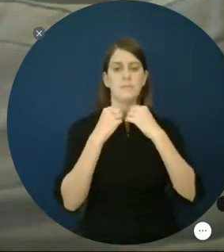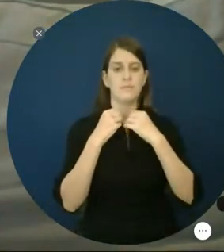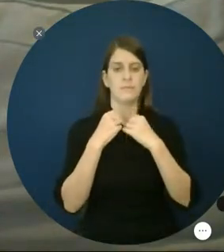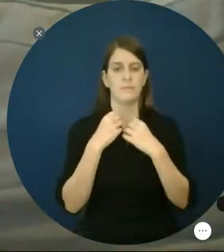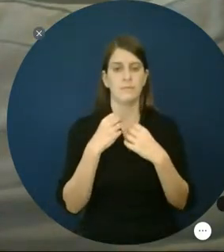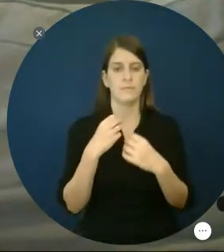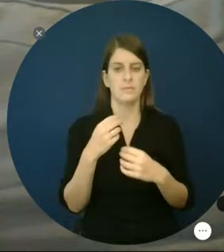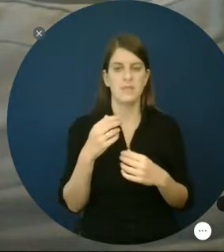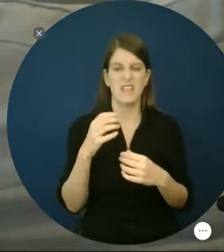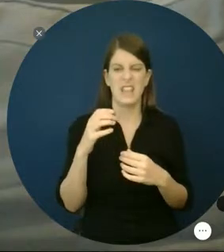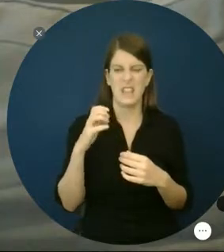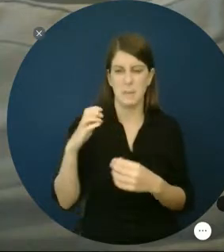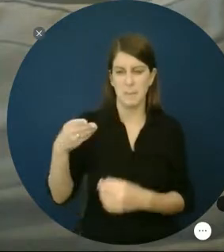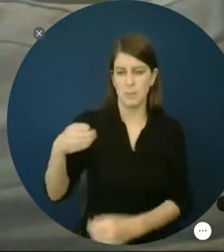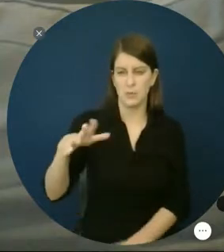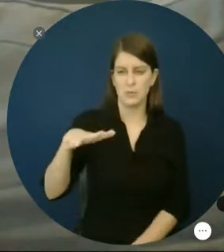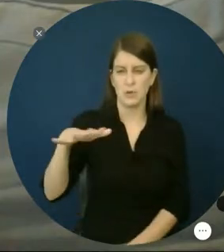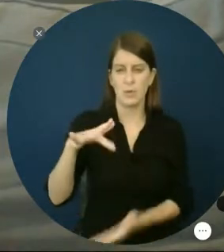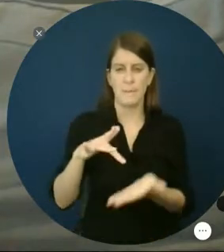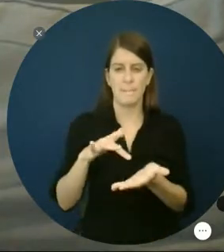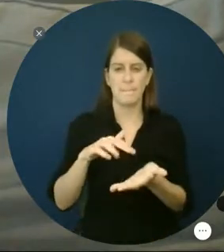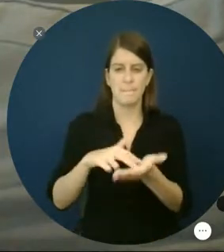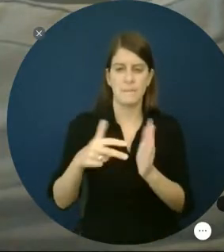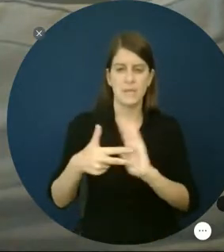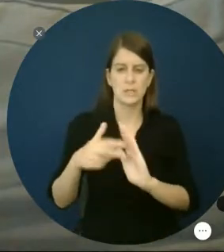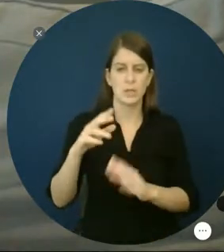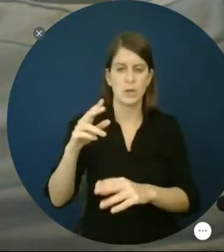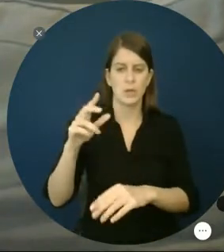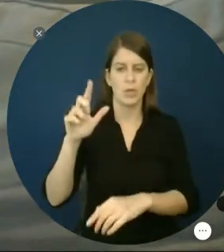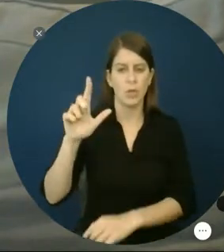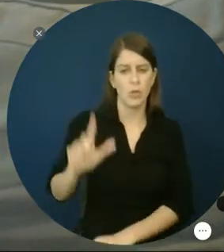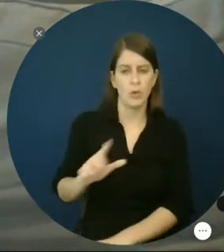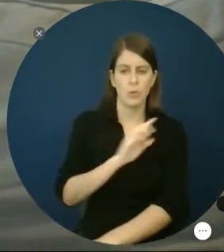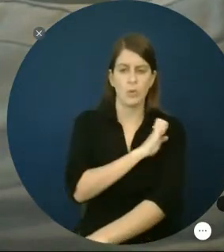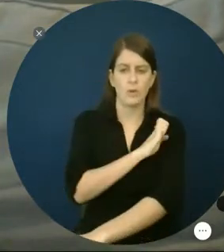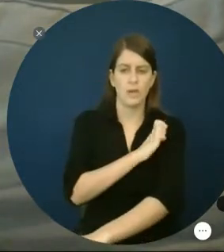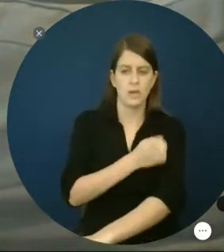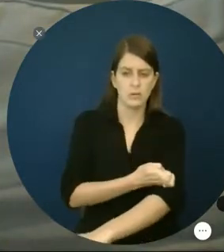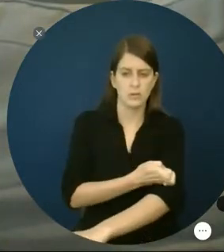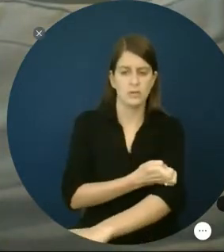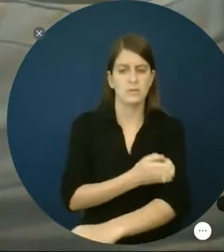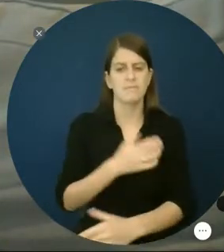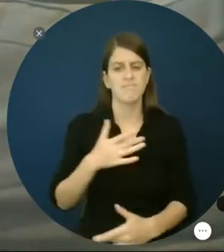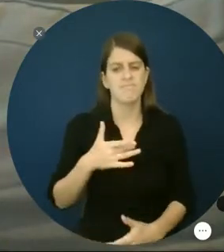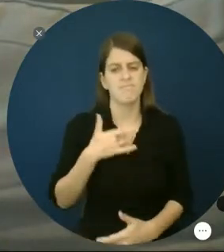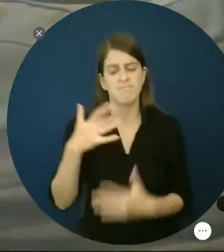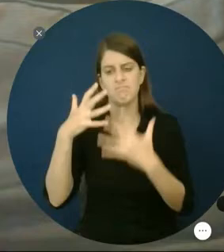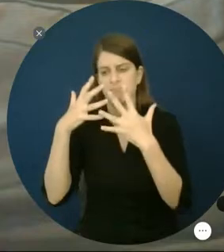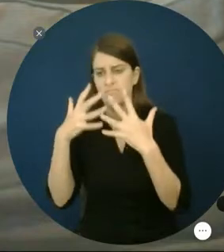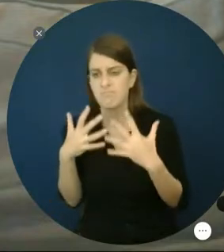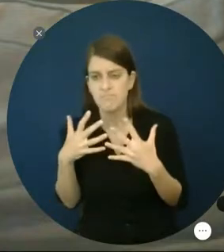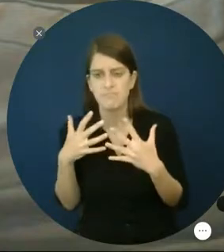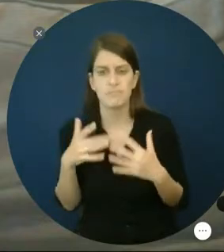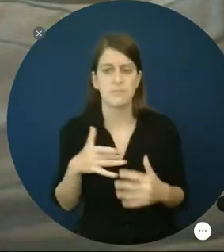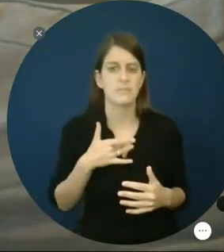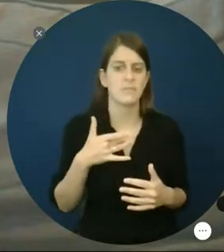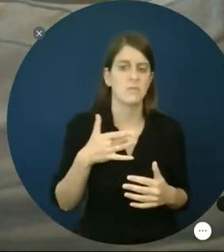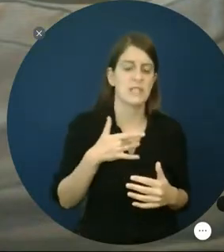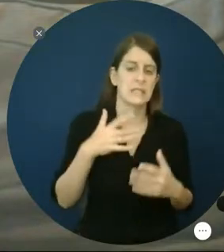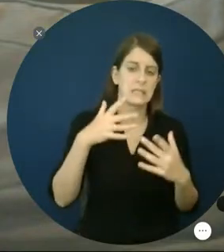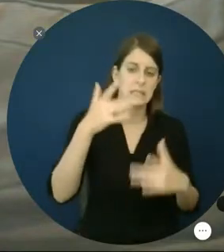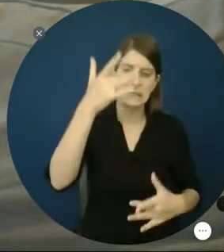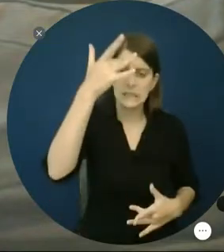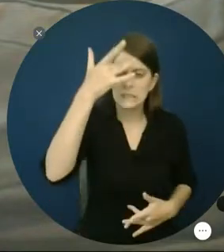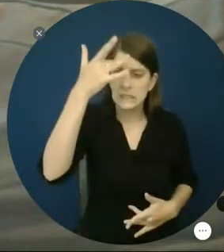be lower energy. Emotions like feeling sad, feeling sick, feeling